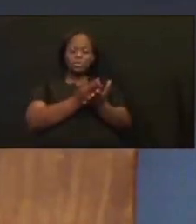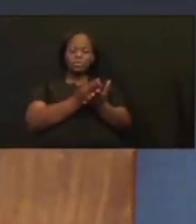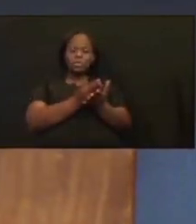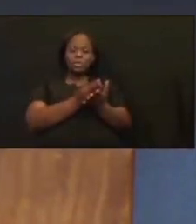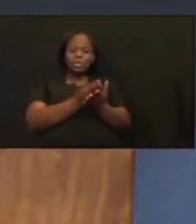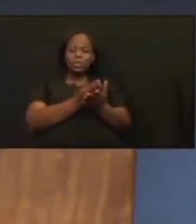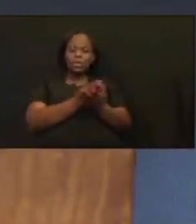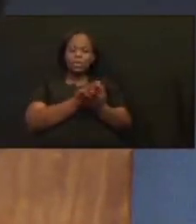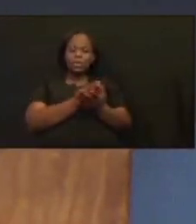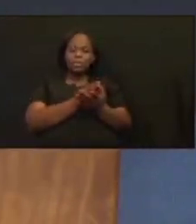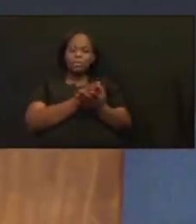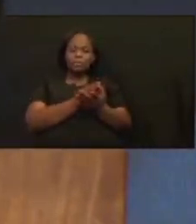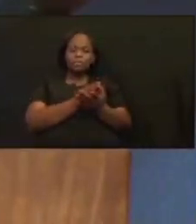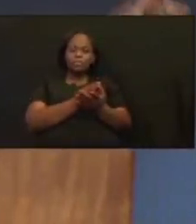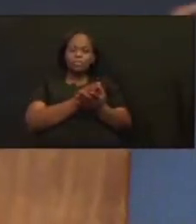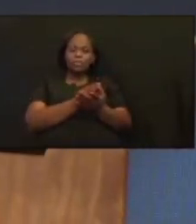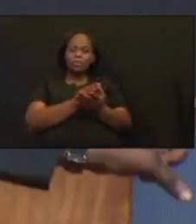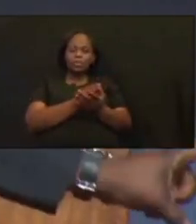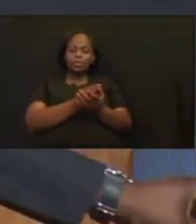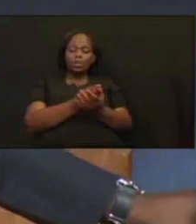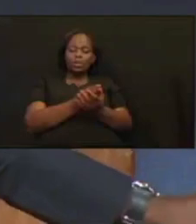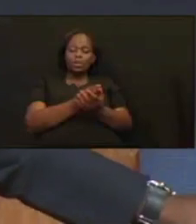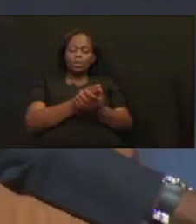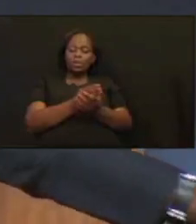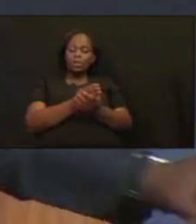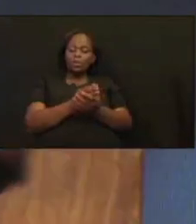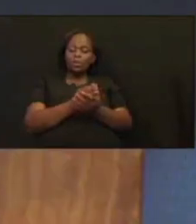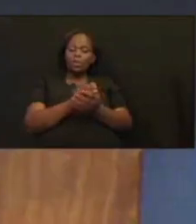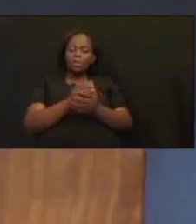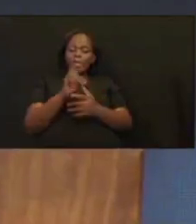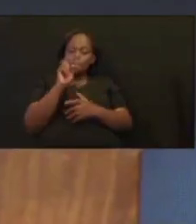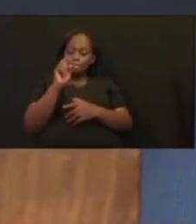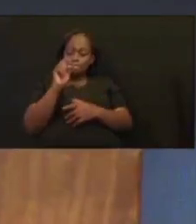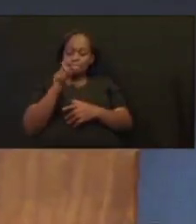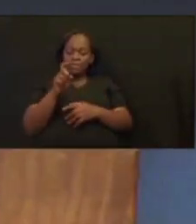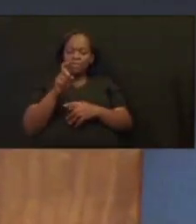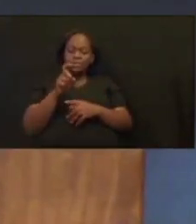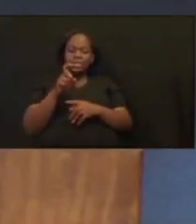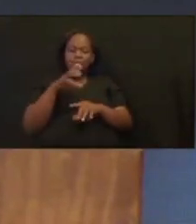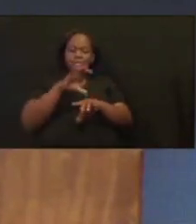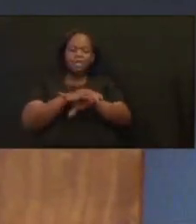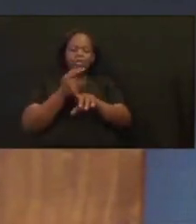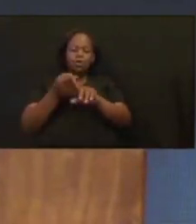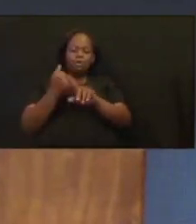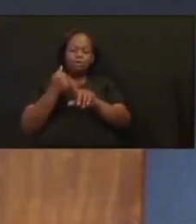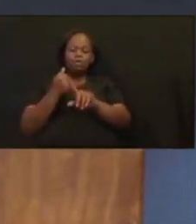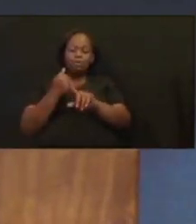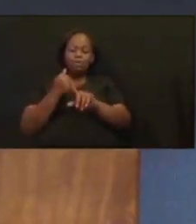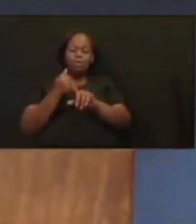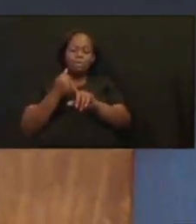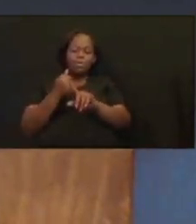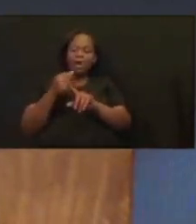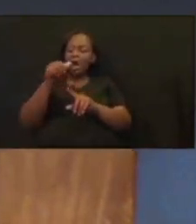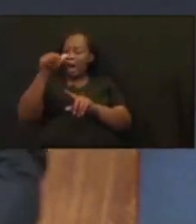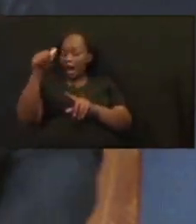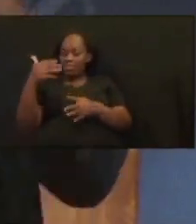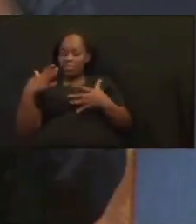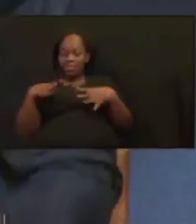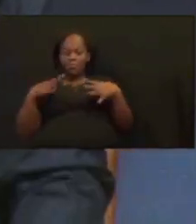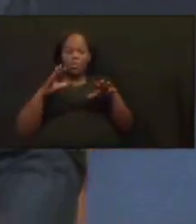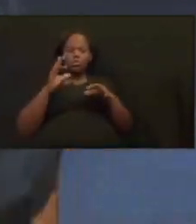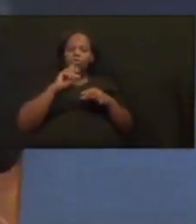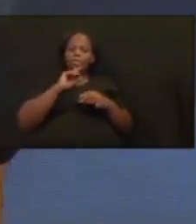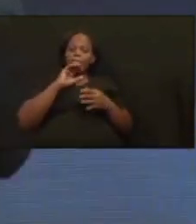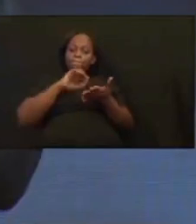is what makes for the efficiency of another person. So if you are not faithful in your witness, you will cost